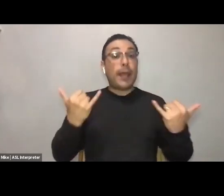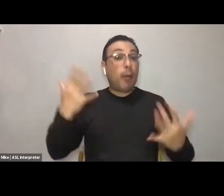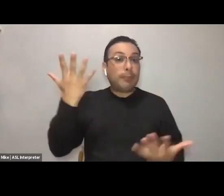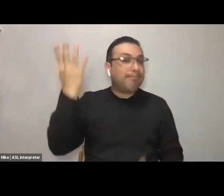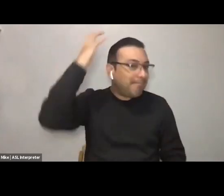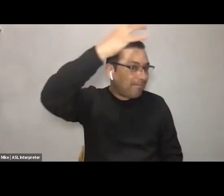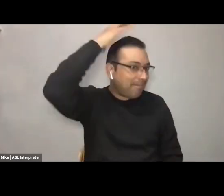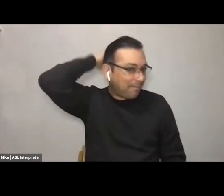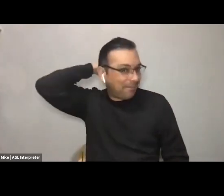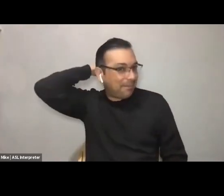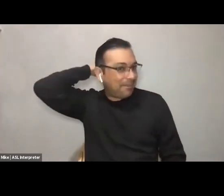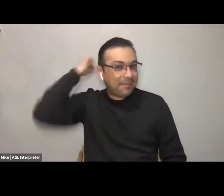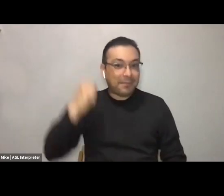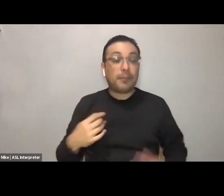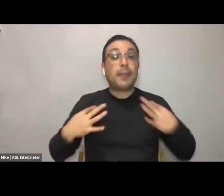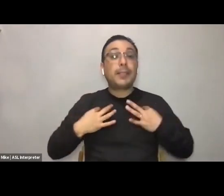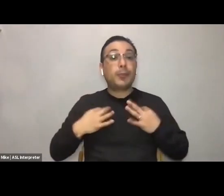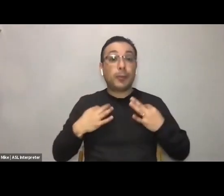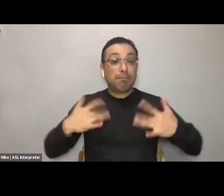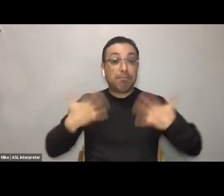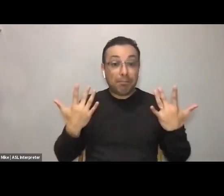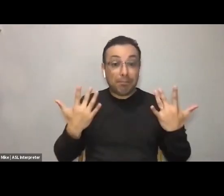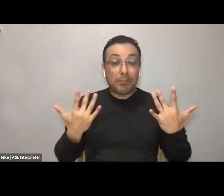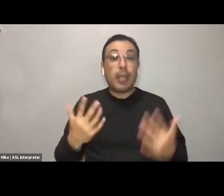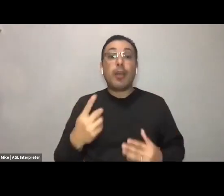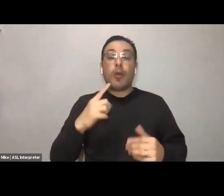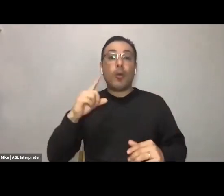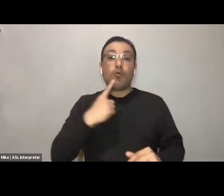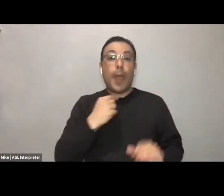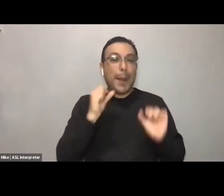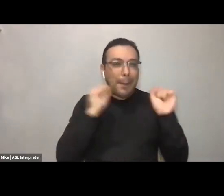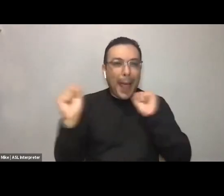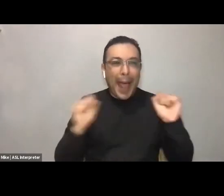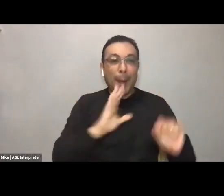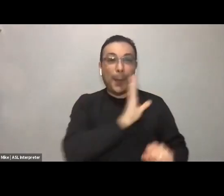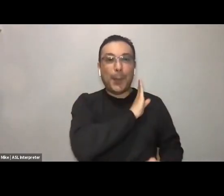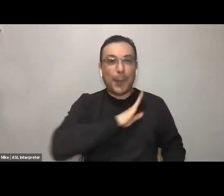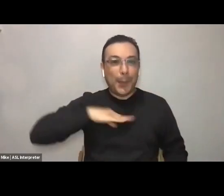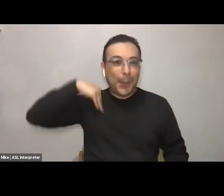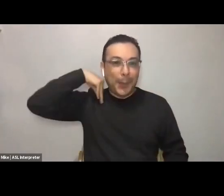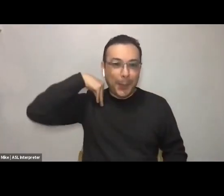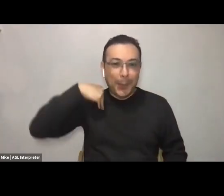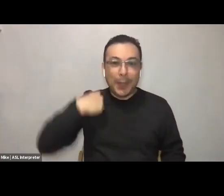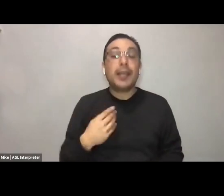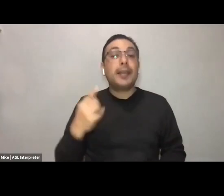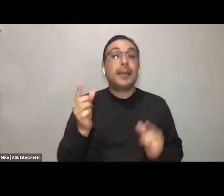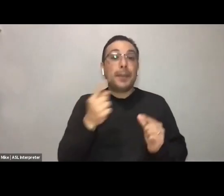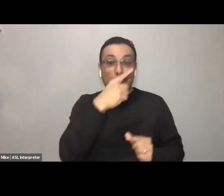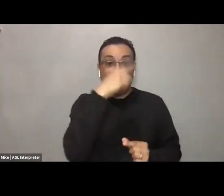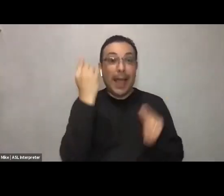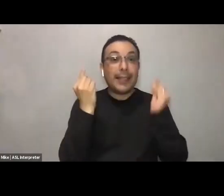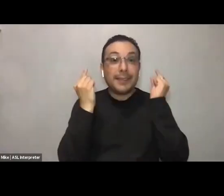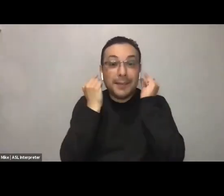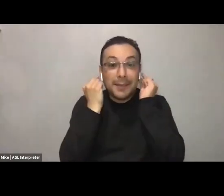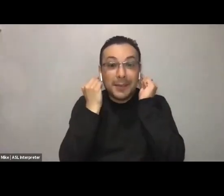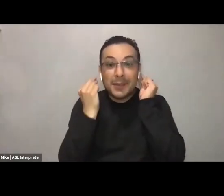I'm wearing a bright red scoop neck top and some black earrings with little gold sort of